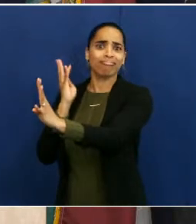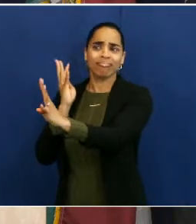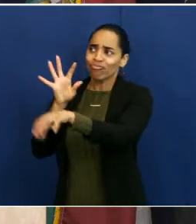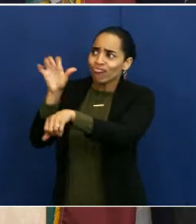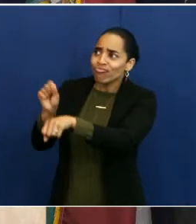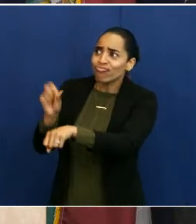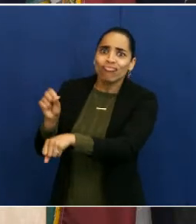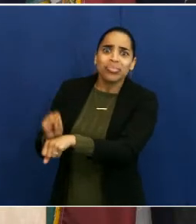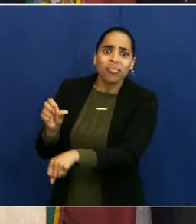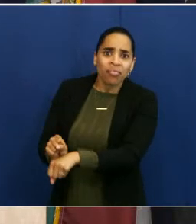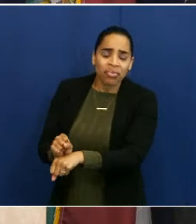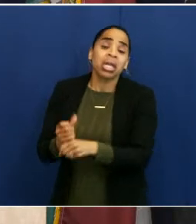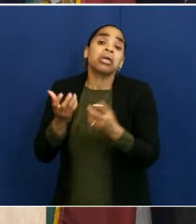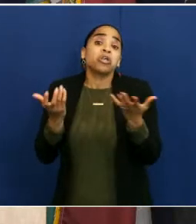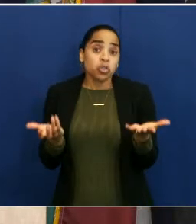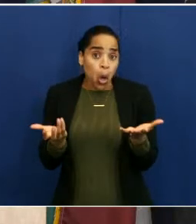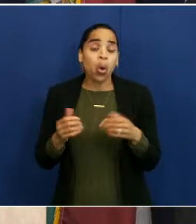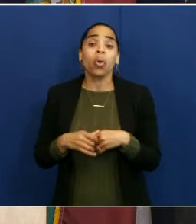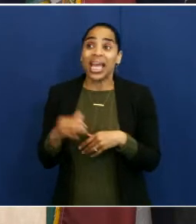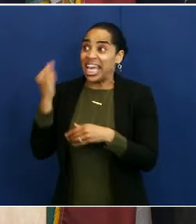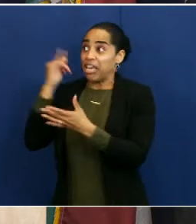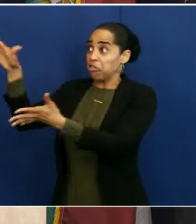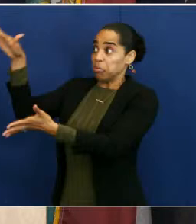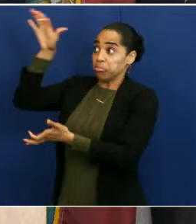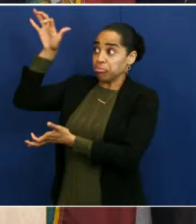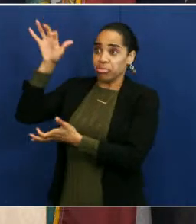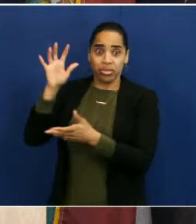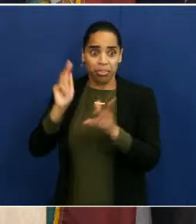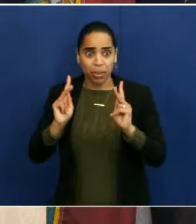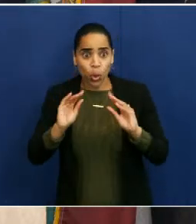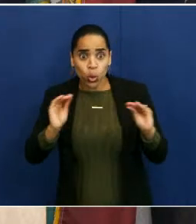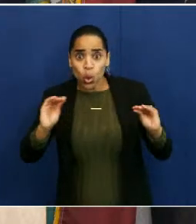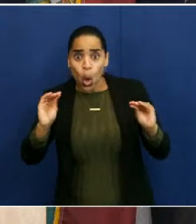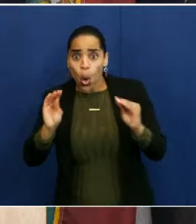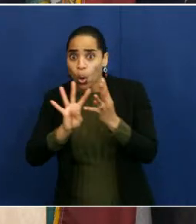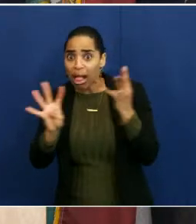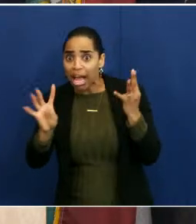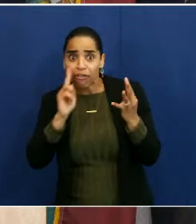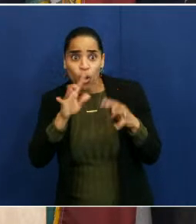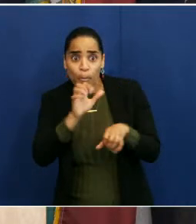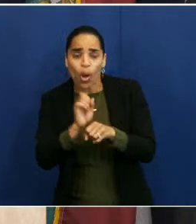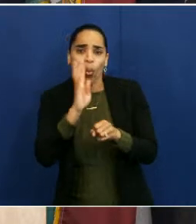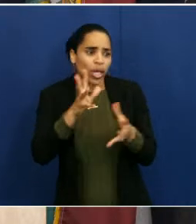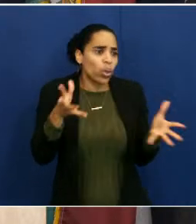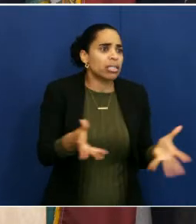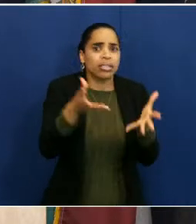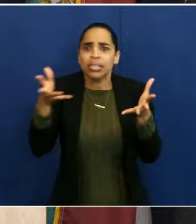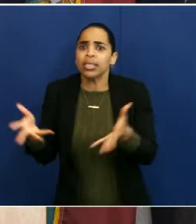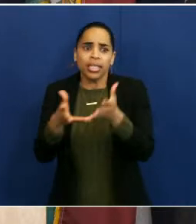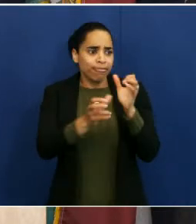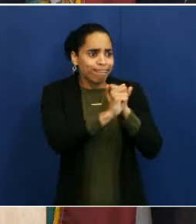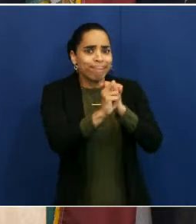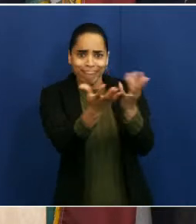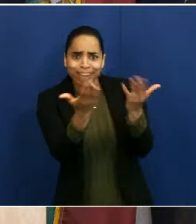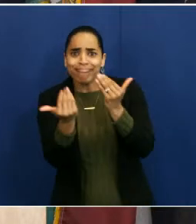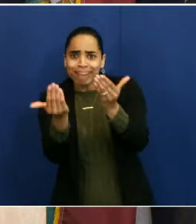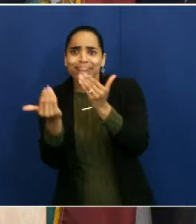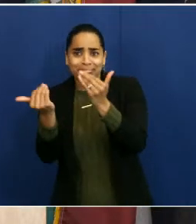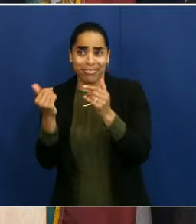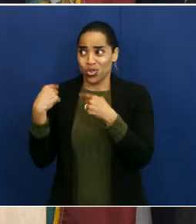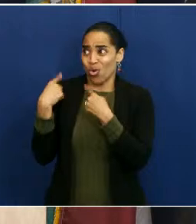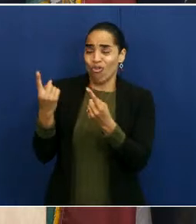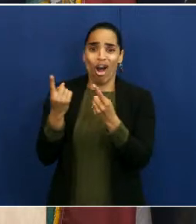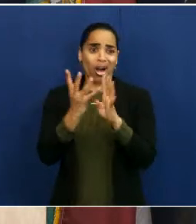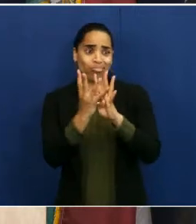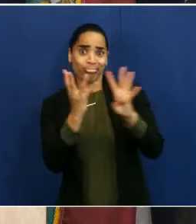we hit that point, we'll do aggressive outreach and work and continue to make sure it's available to everyone. But I think in general, we're on a good trajectory, a good